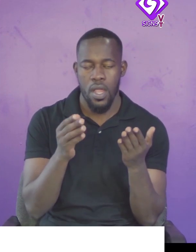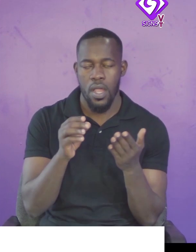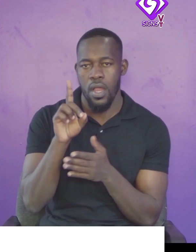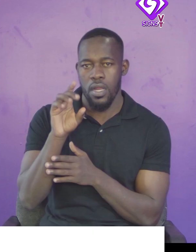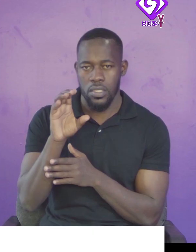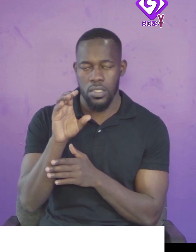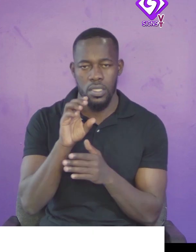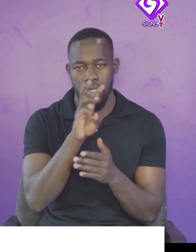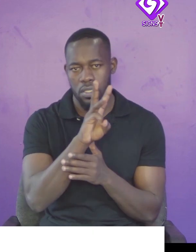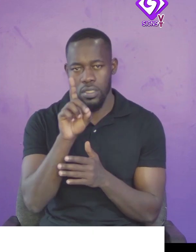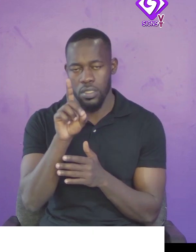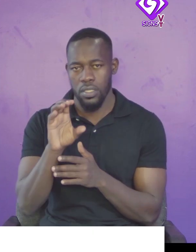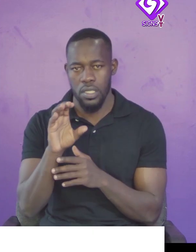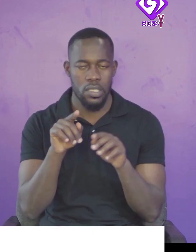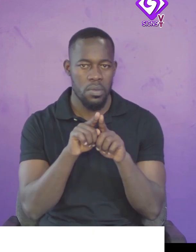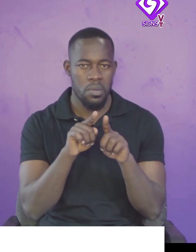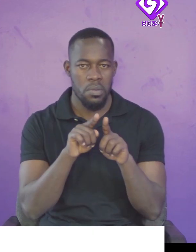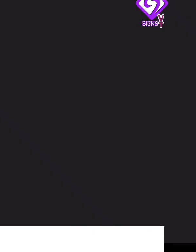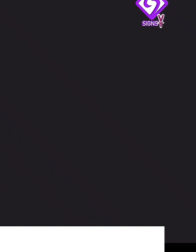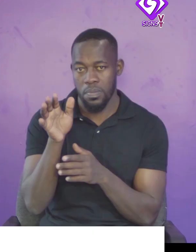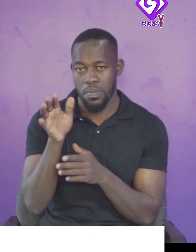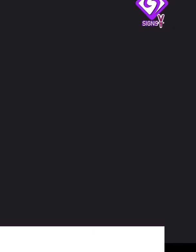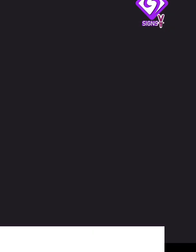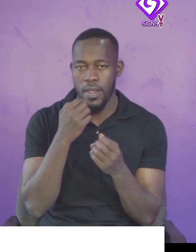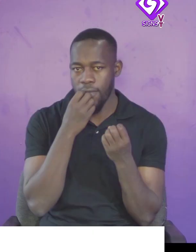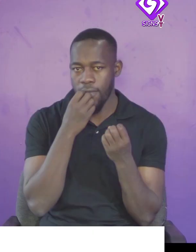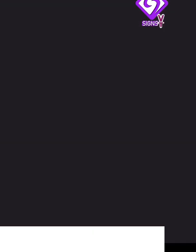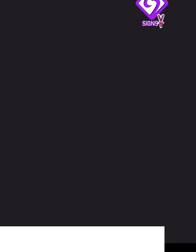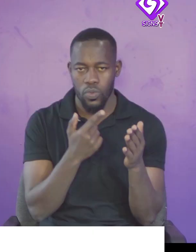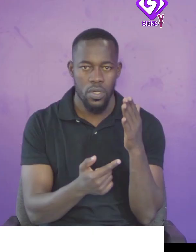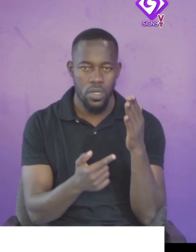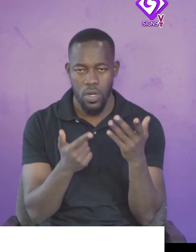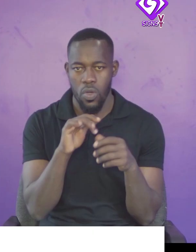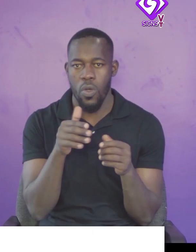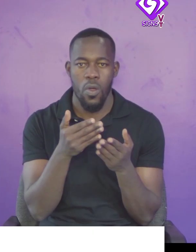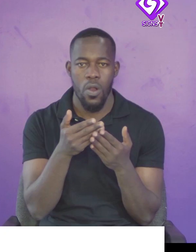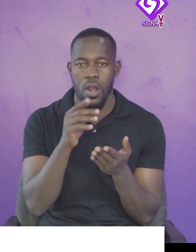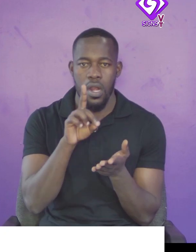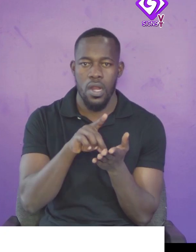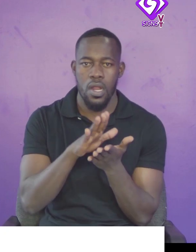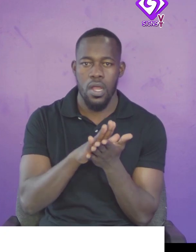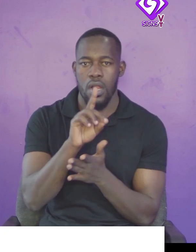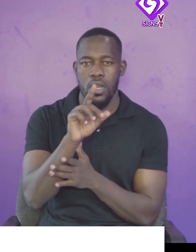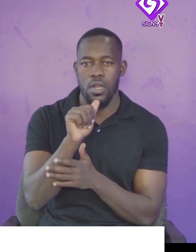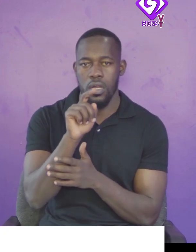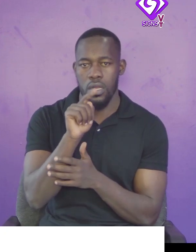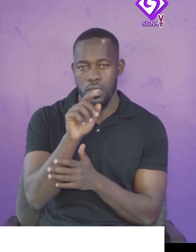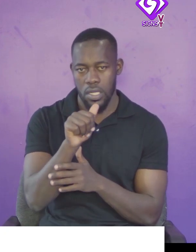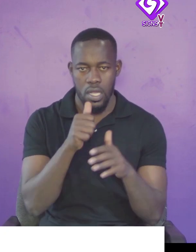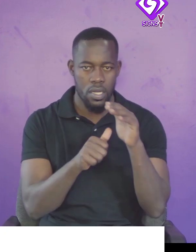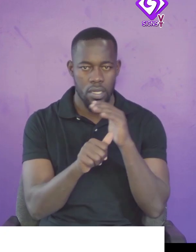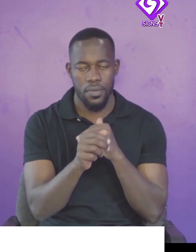The embassy maintains that all data involving the partnership will remain protected